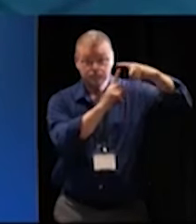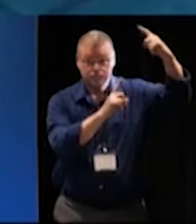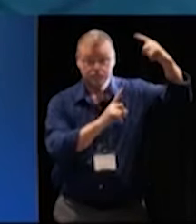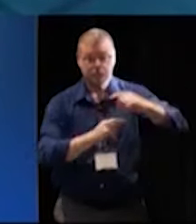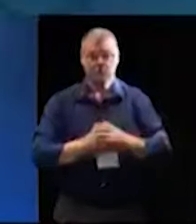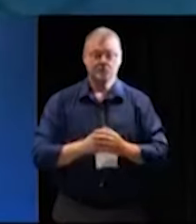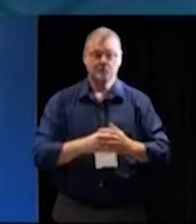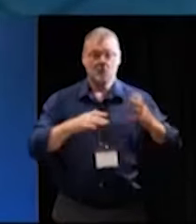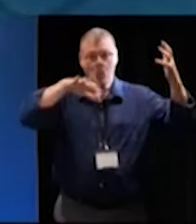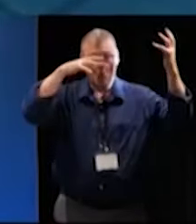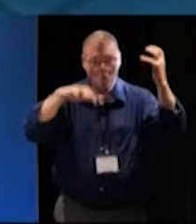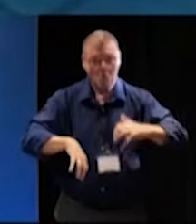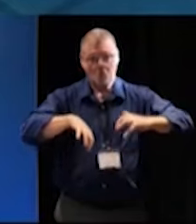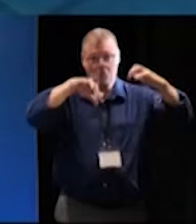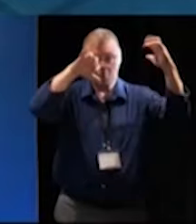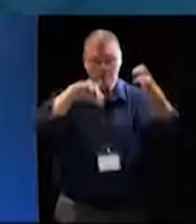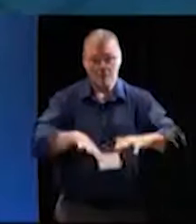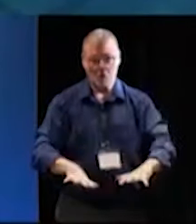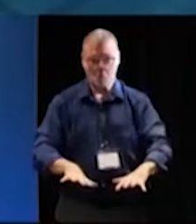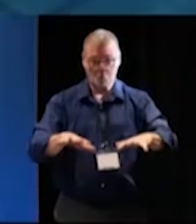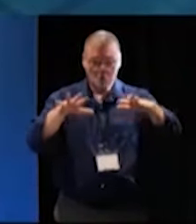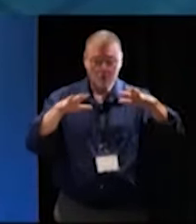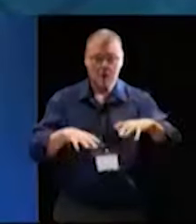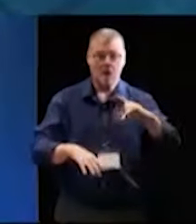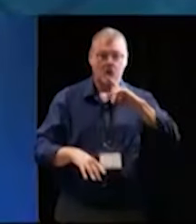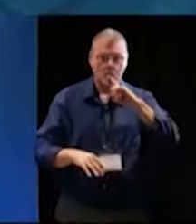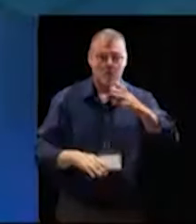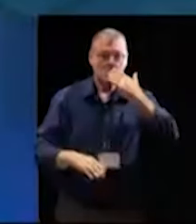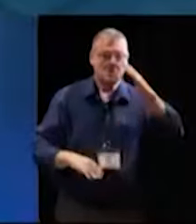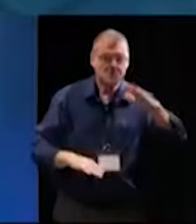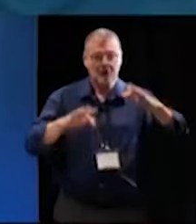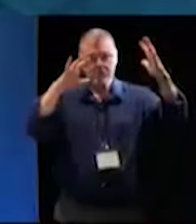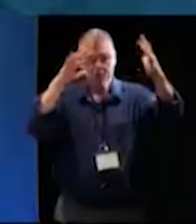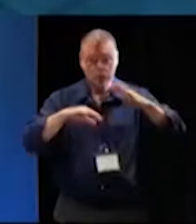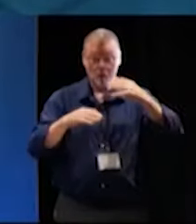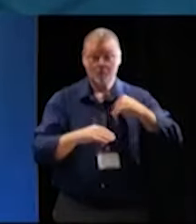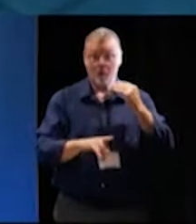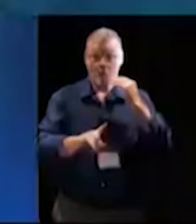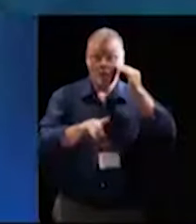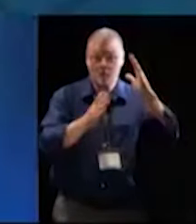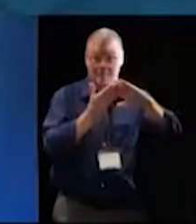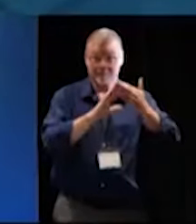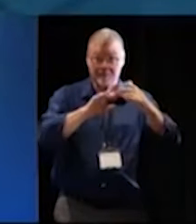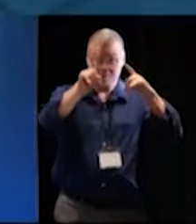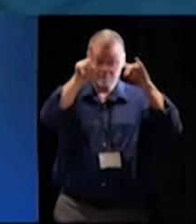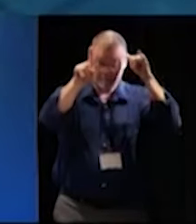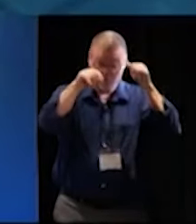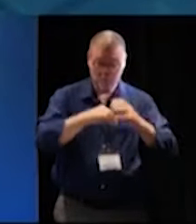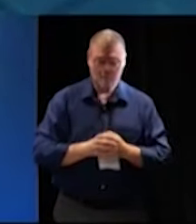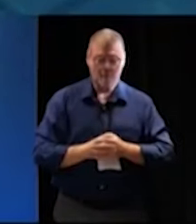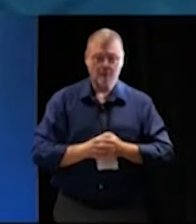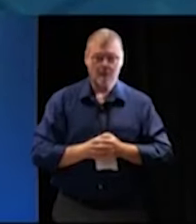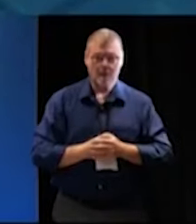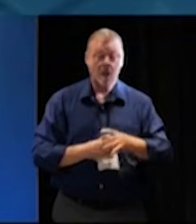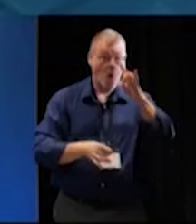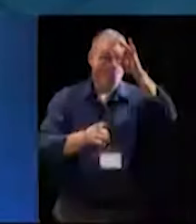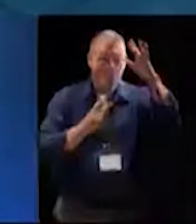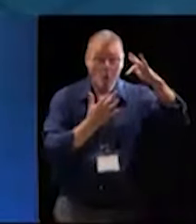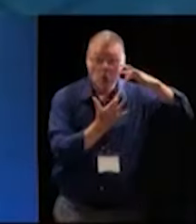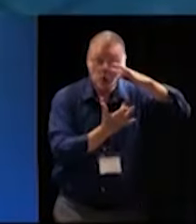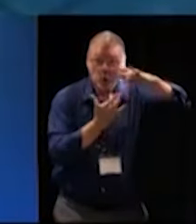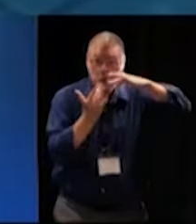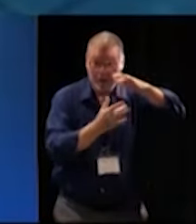the heaviest flooding, the most brutal, deadly blizzards, my hometown of Buffalo. Record tornadoes. Do you know